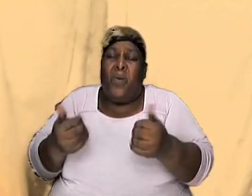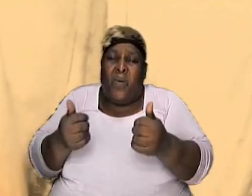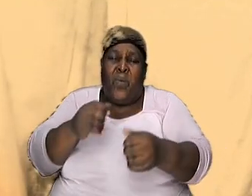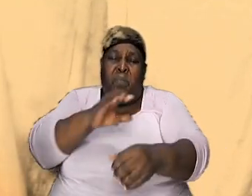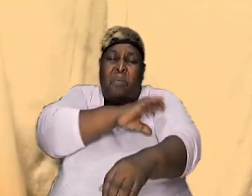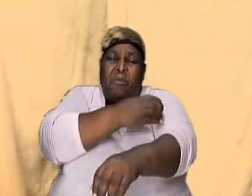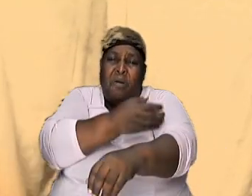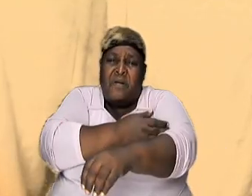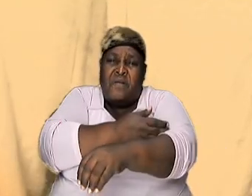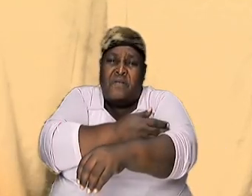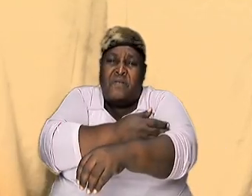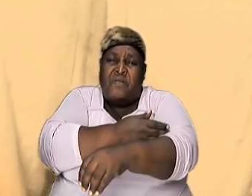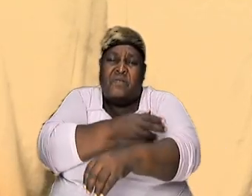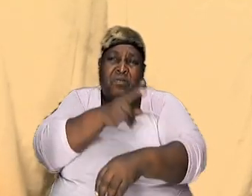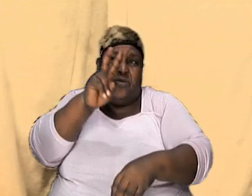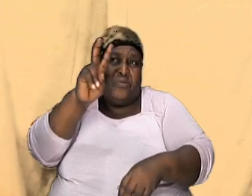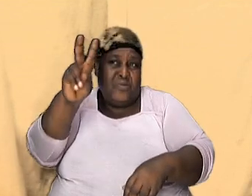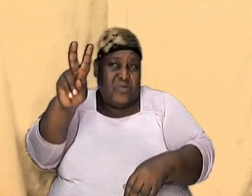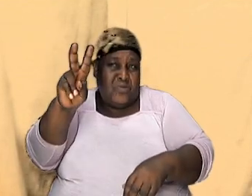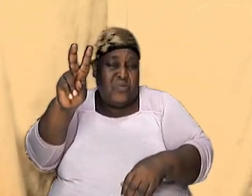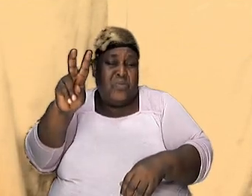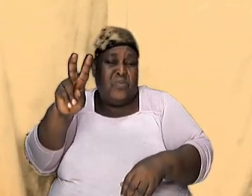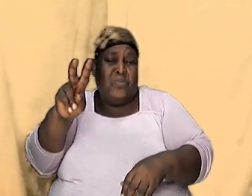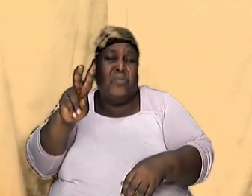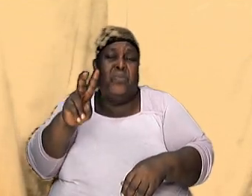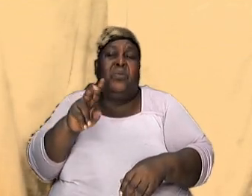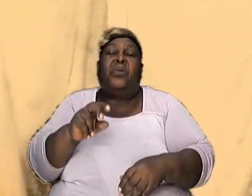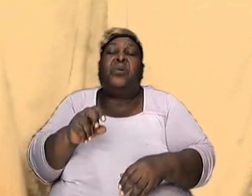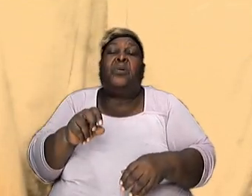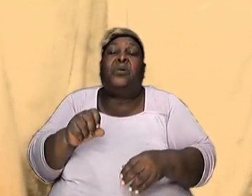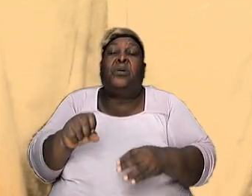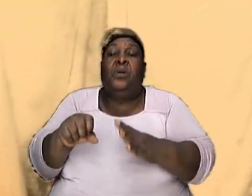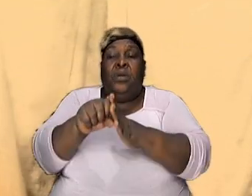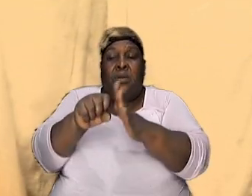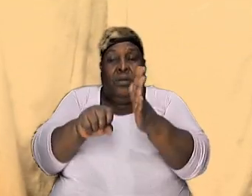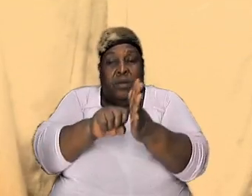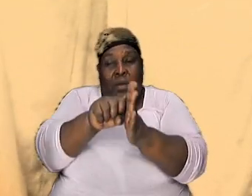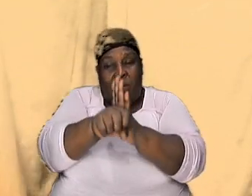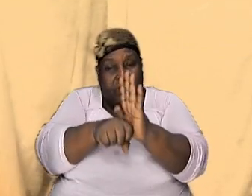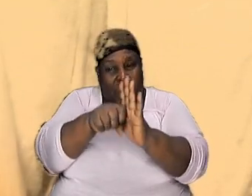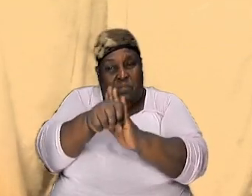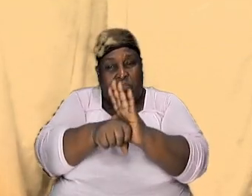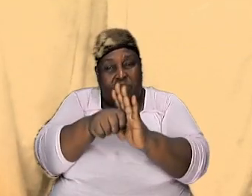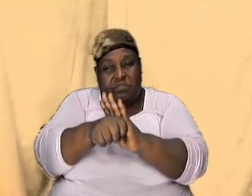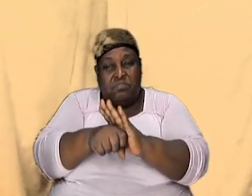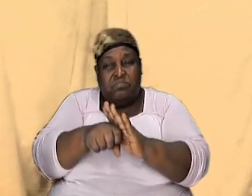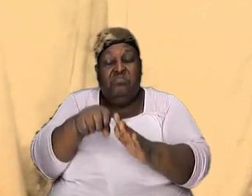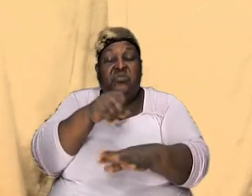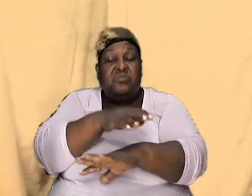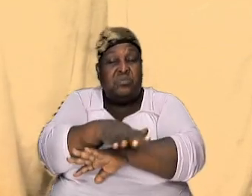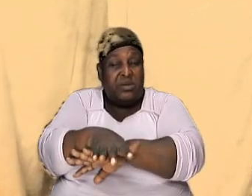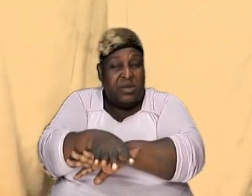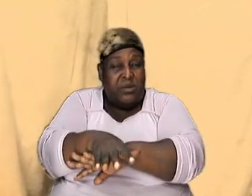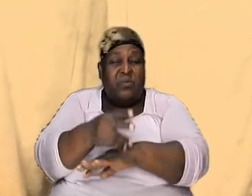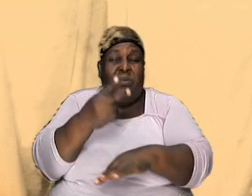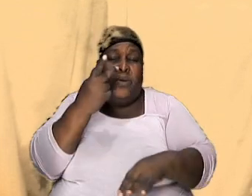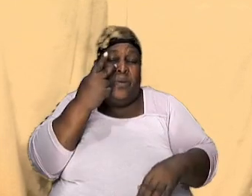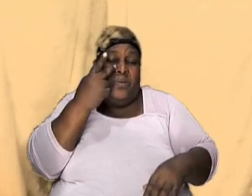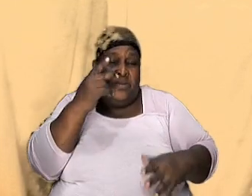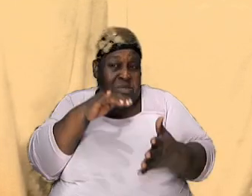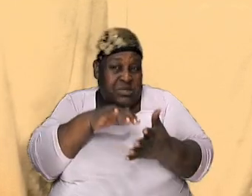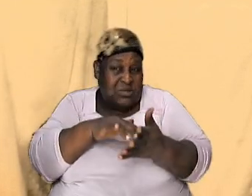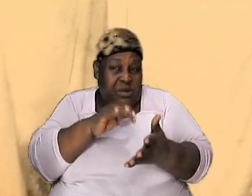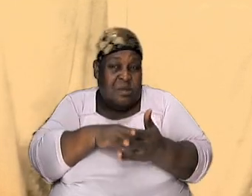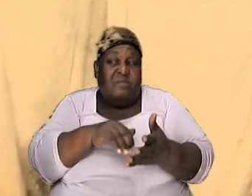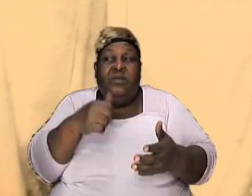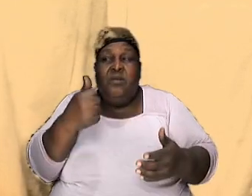for those two sessions. But tonight, we're going to move to another woman, and we're going to look at another aspect of getting